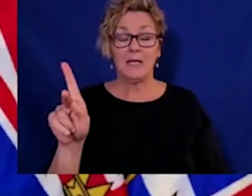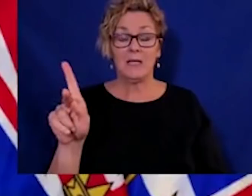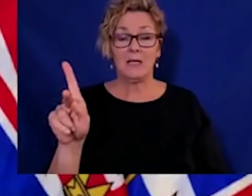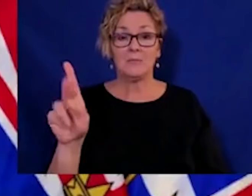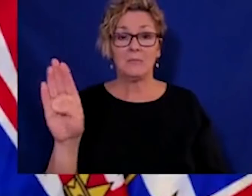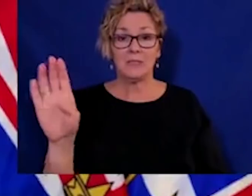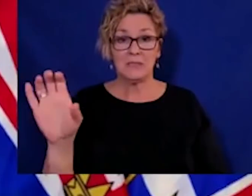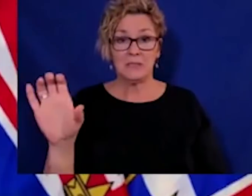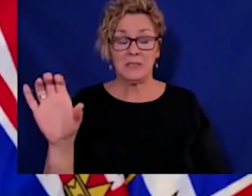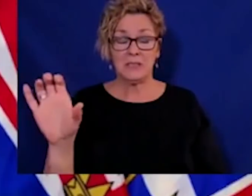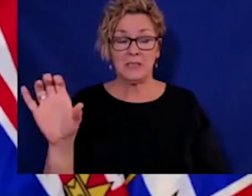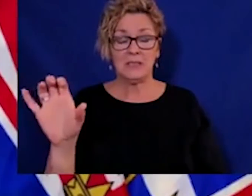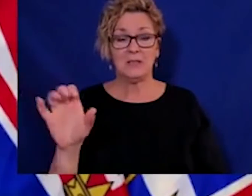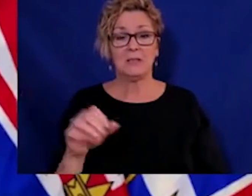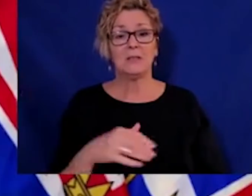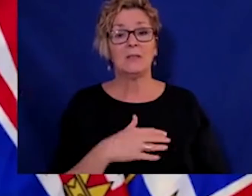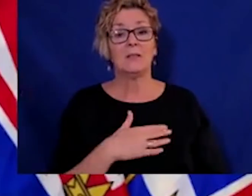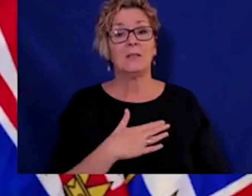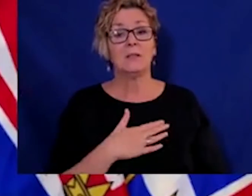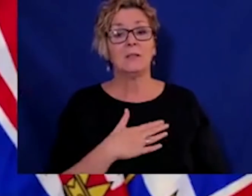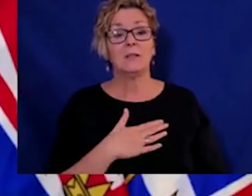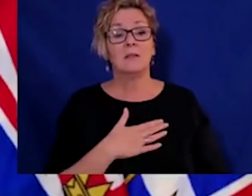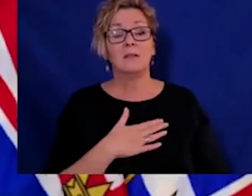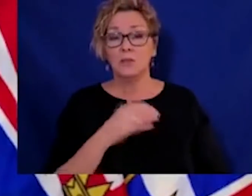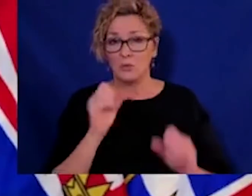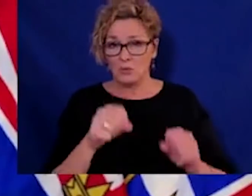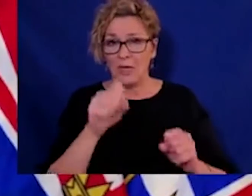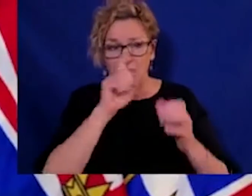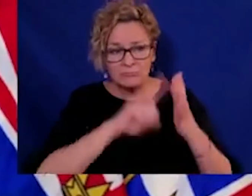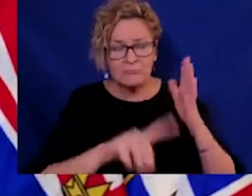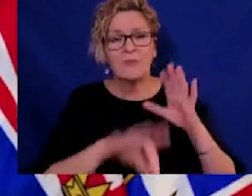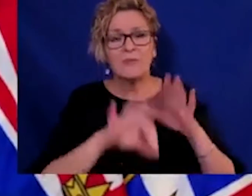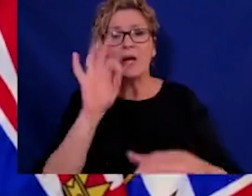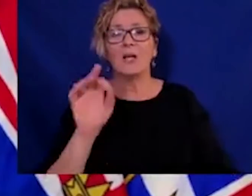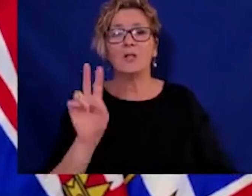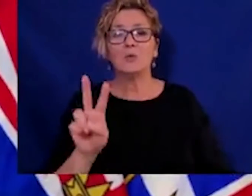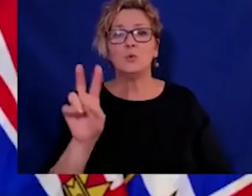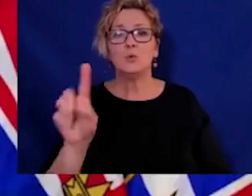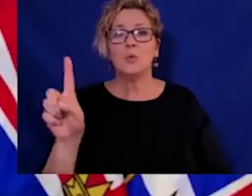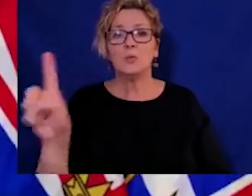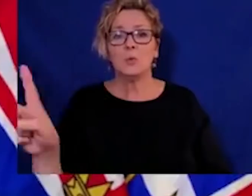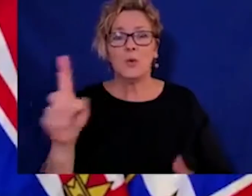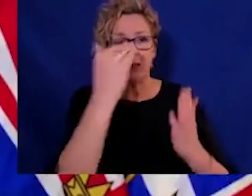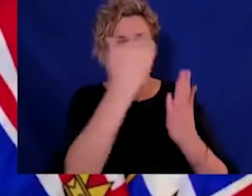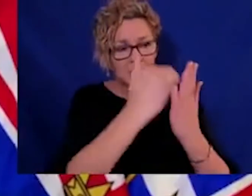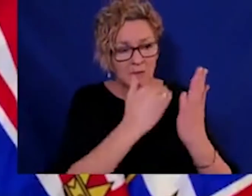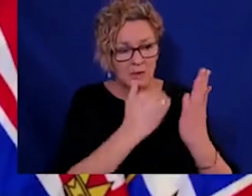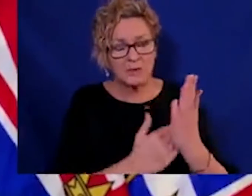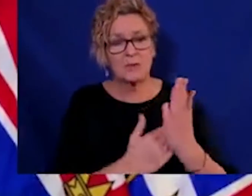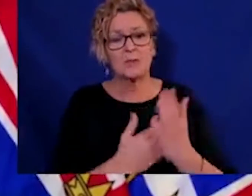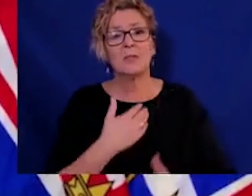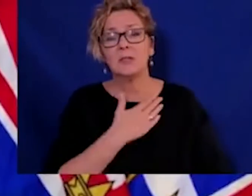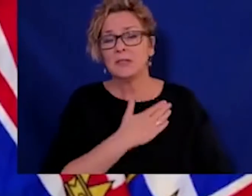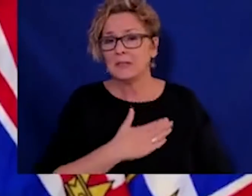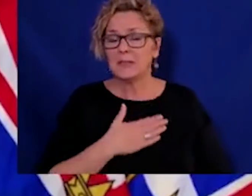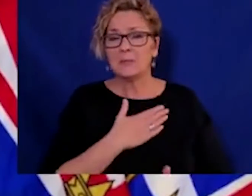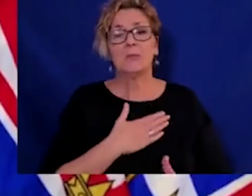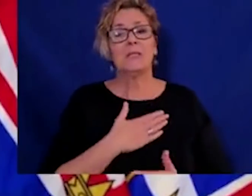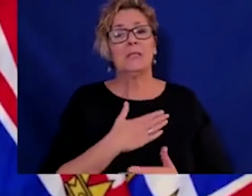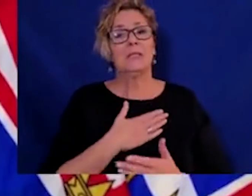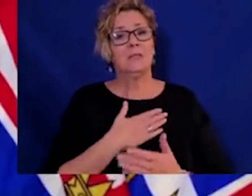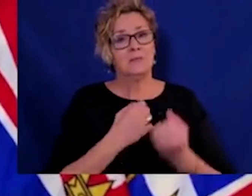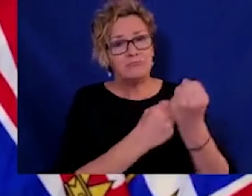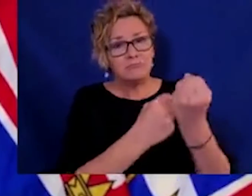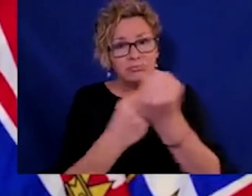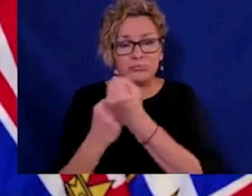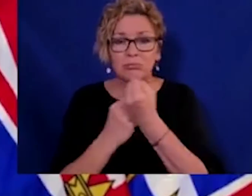victimlinkbc@bc211.ca. This is a time where we need to reach out. We need to connect, and we need to support each